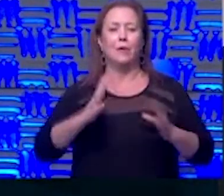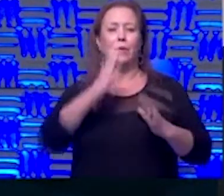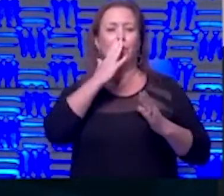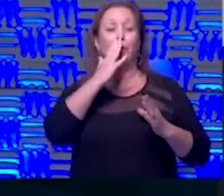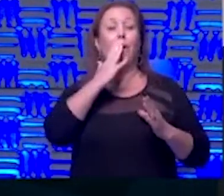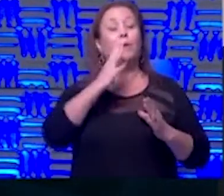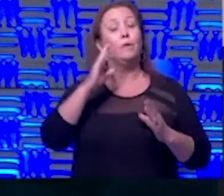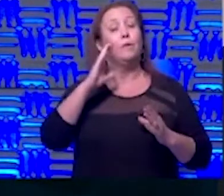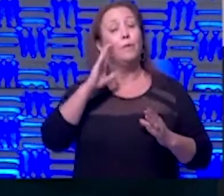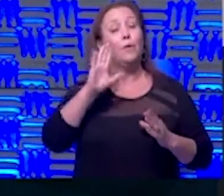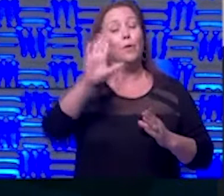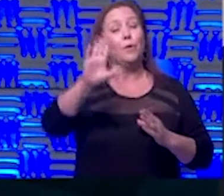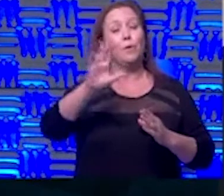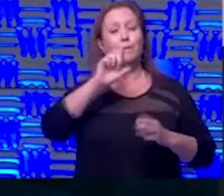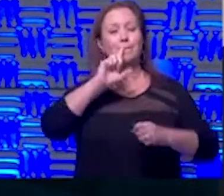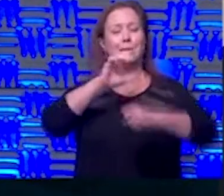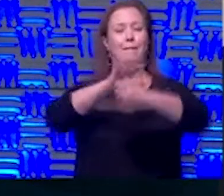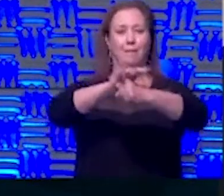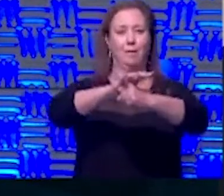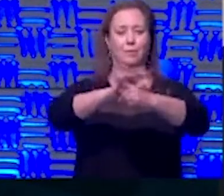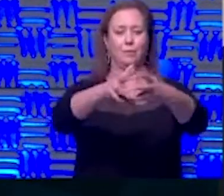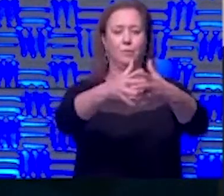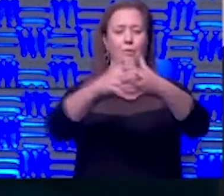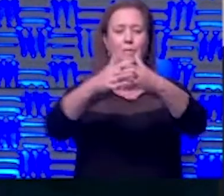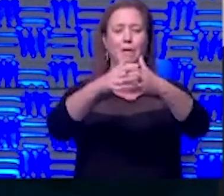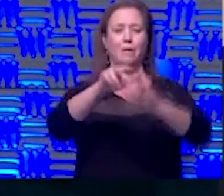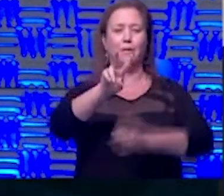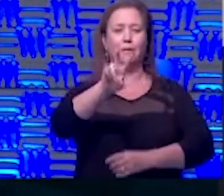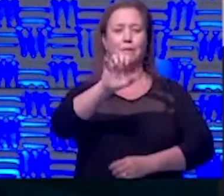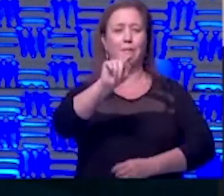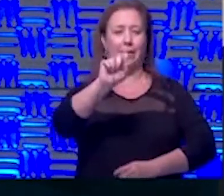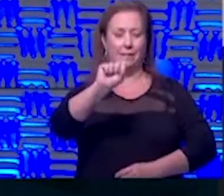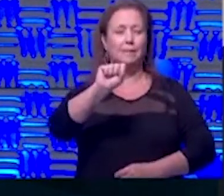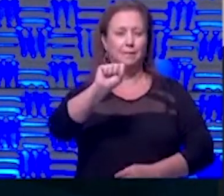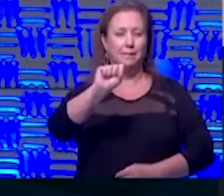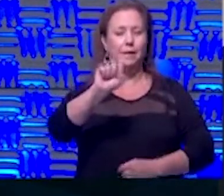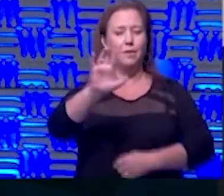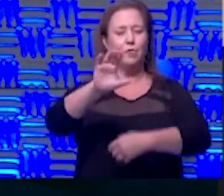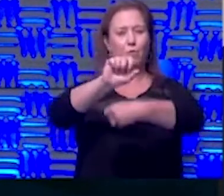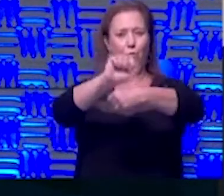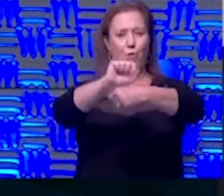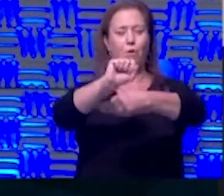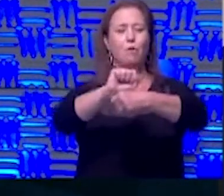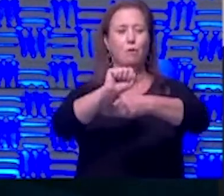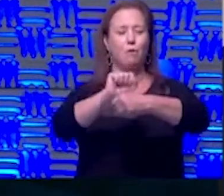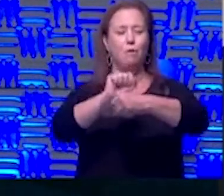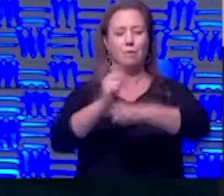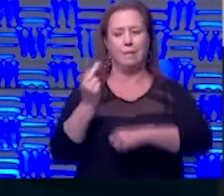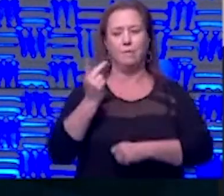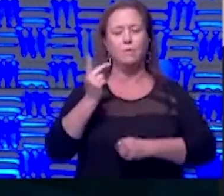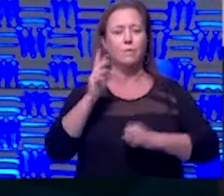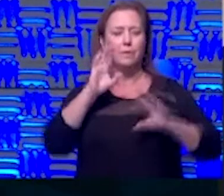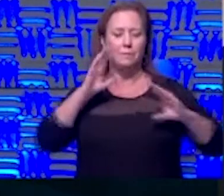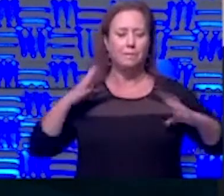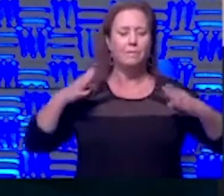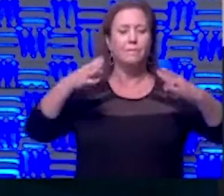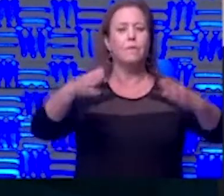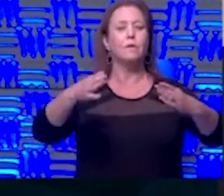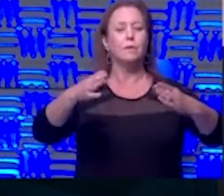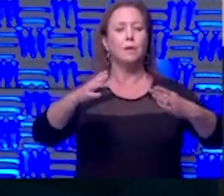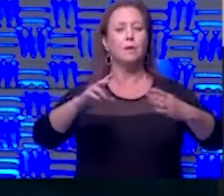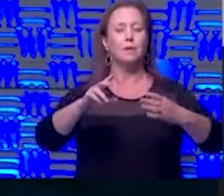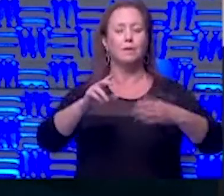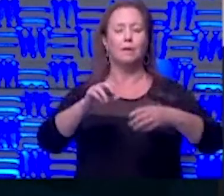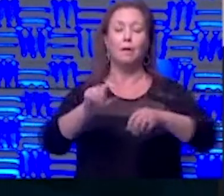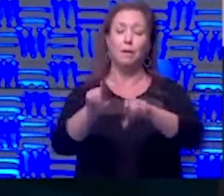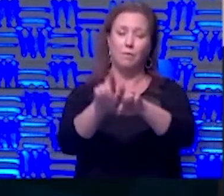for your dedication to America's veterans and to the work that we've been able to do together with the